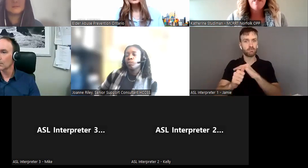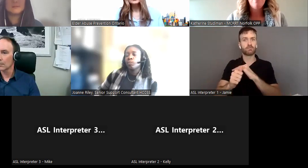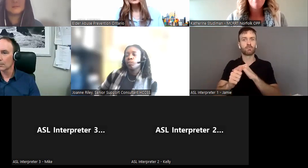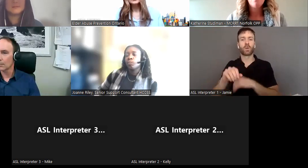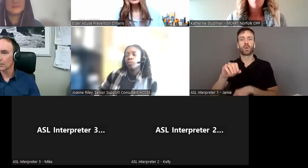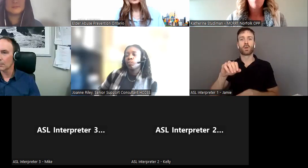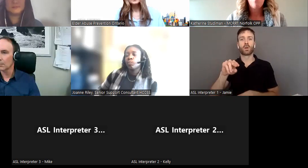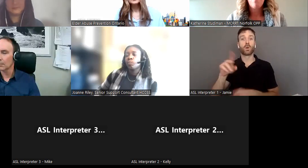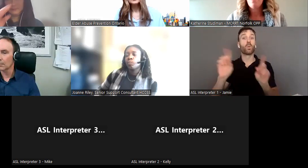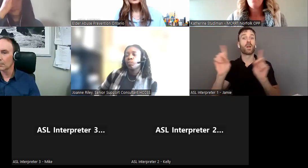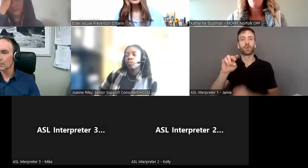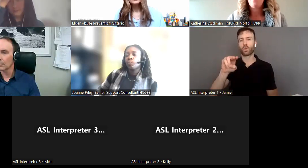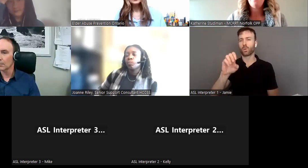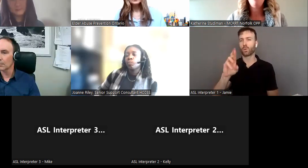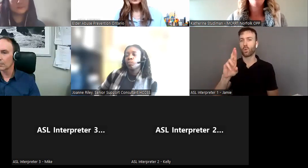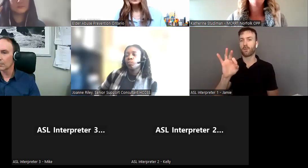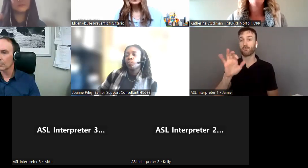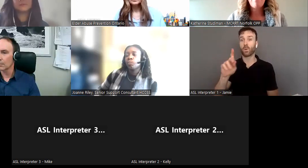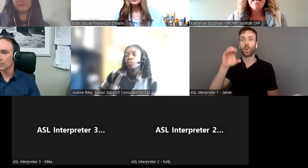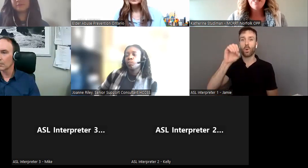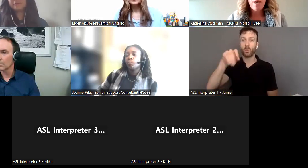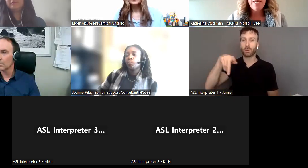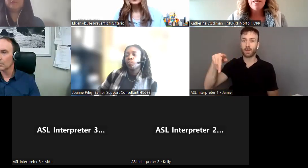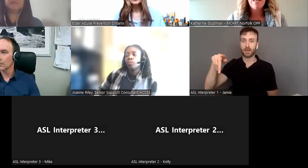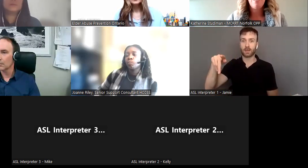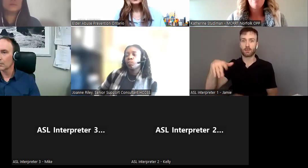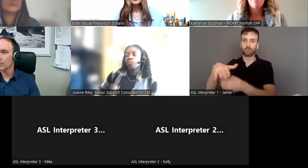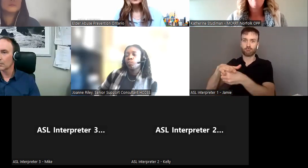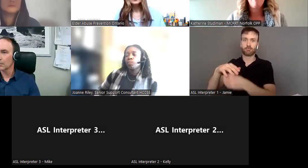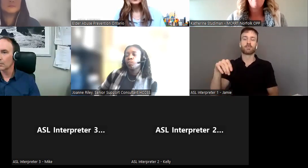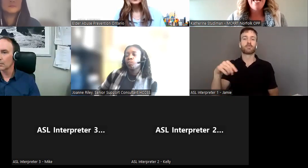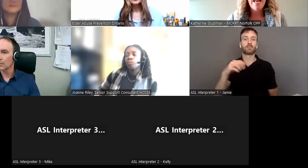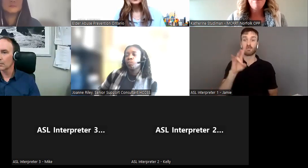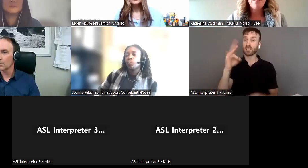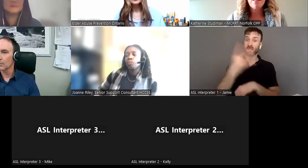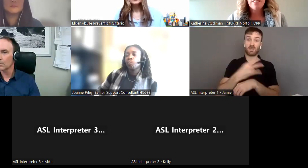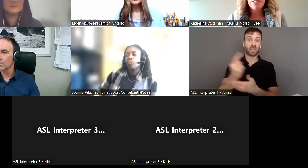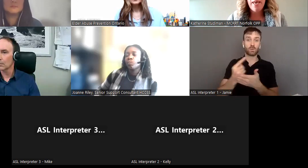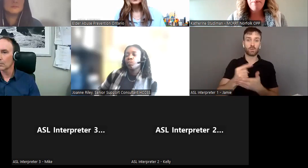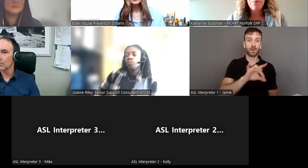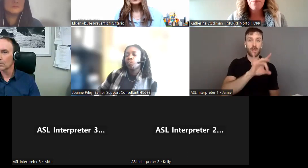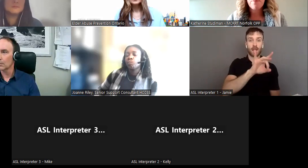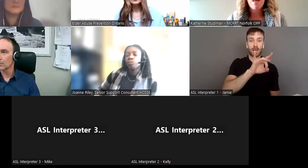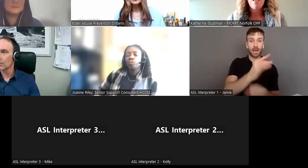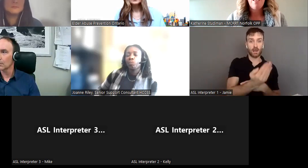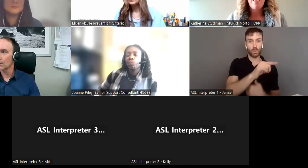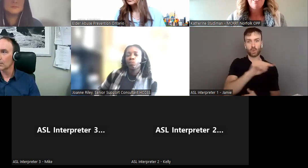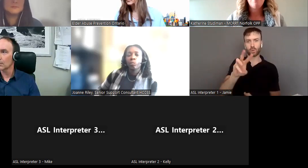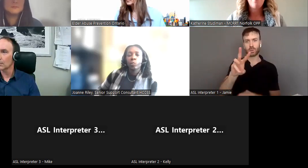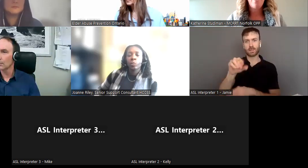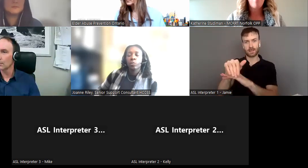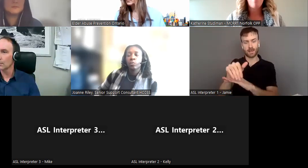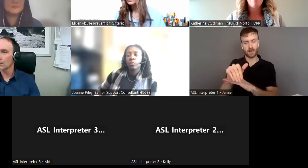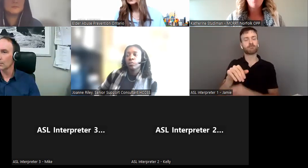detachment. So we work 7 days a week from 8 a.m. till 6 p.m.